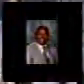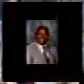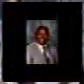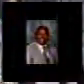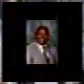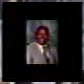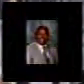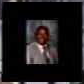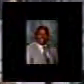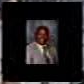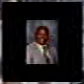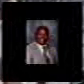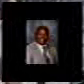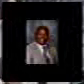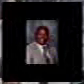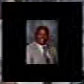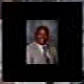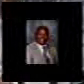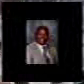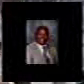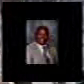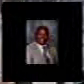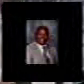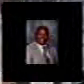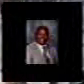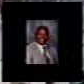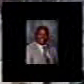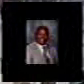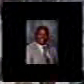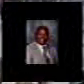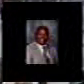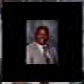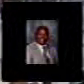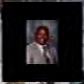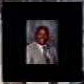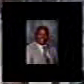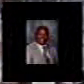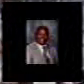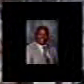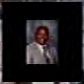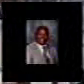my praises today. You are worthy, O